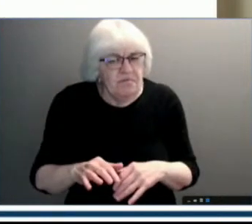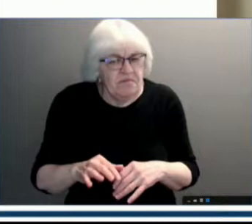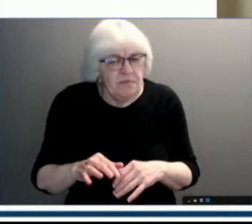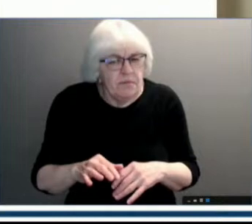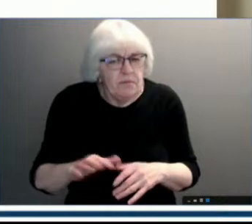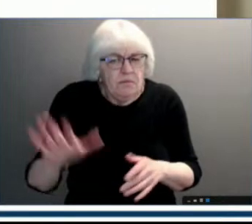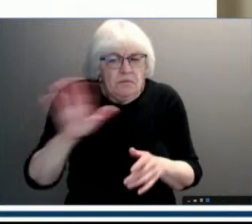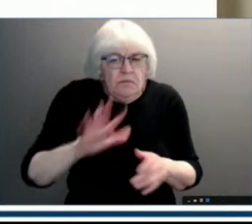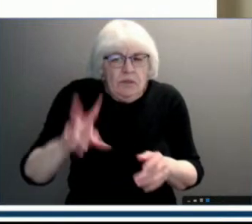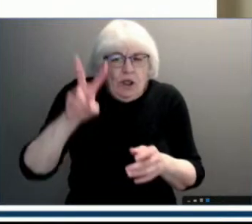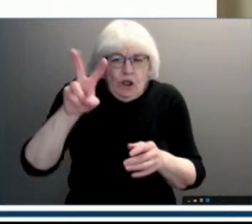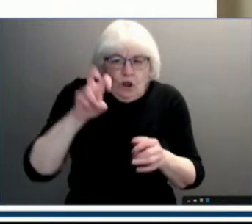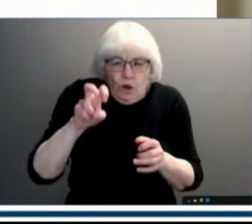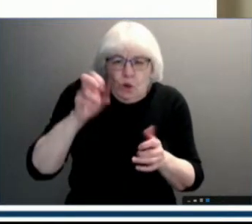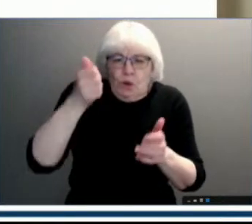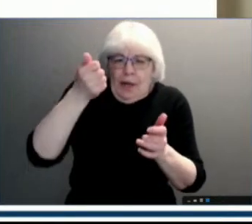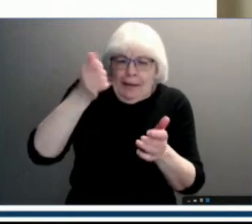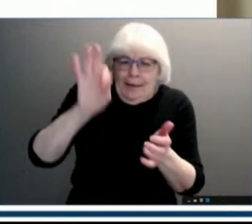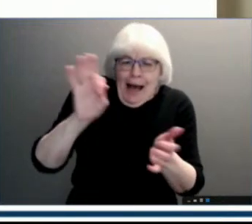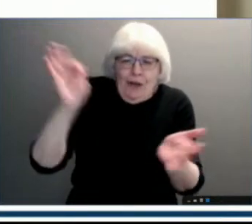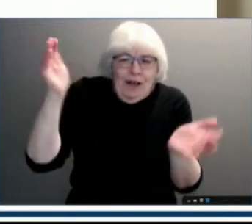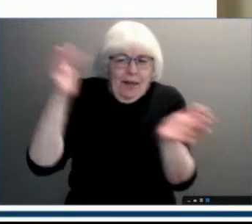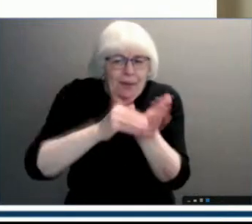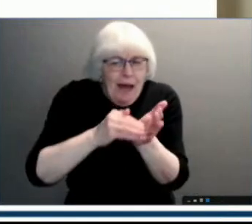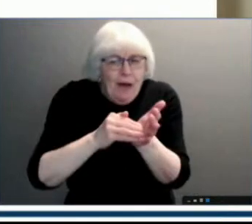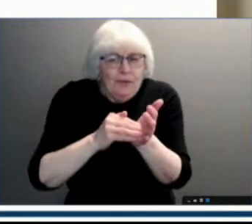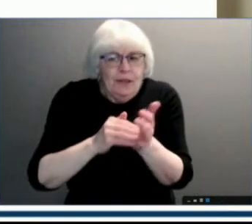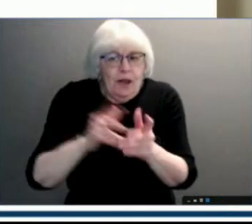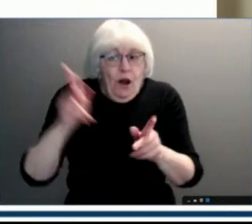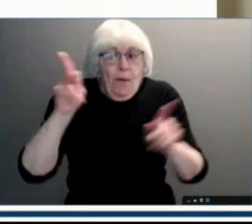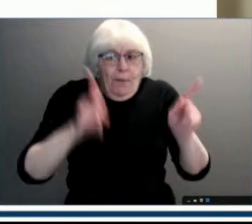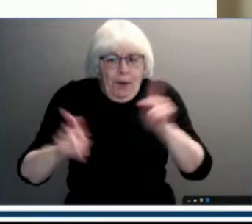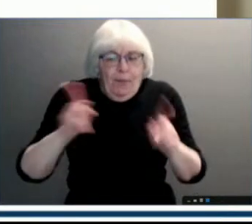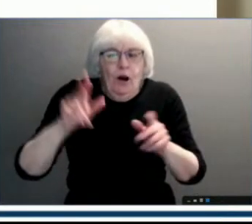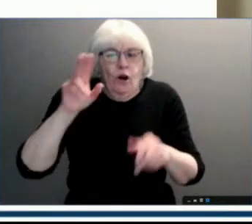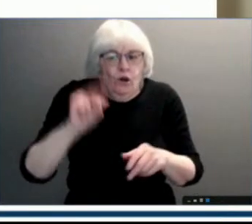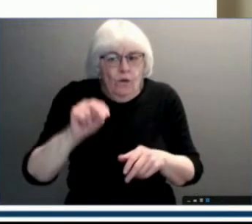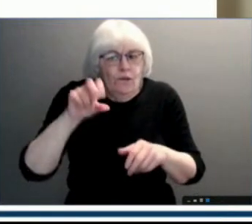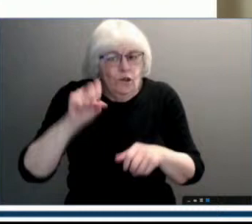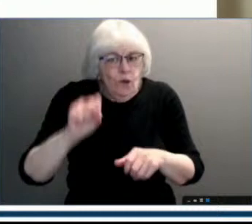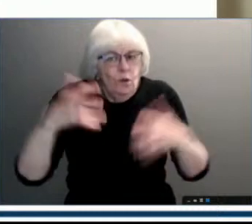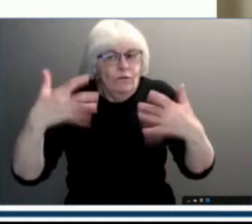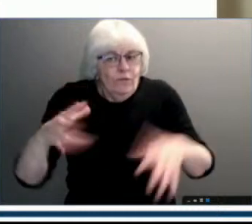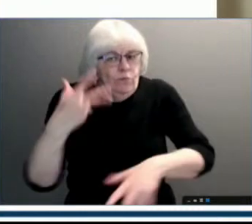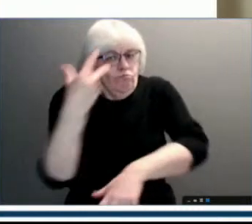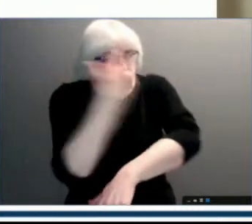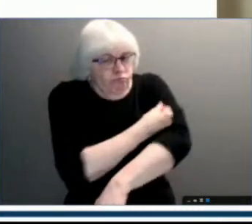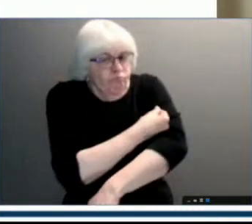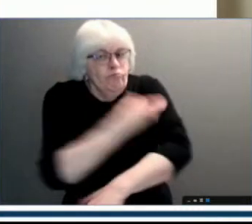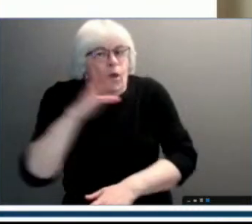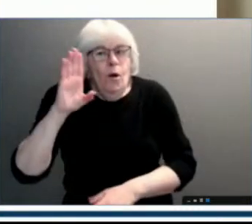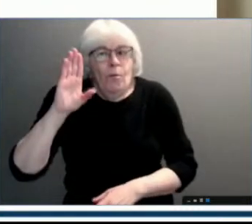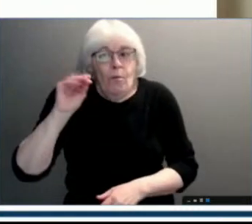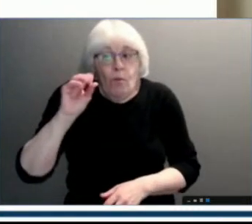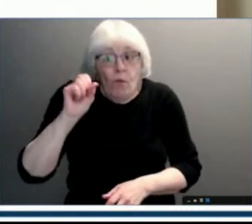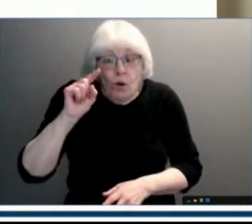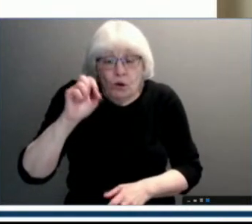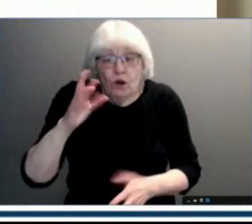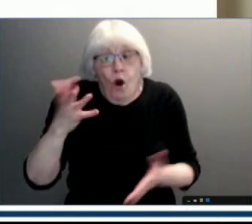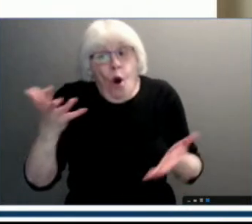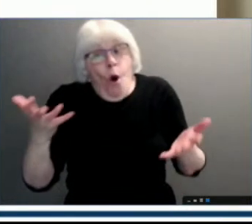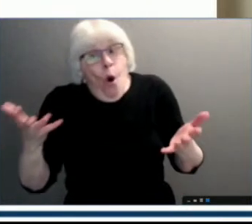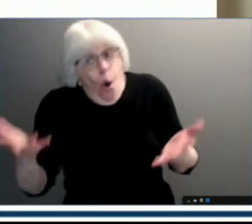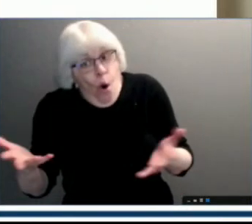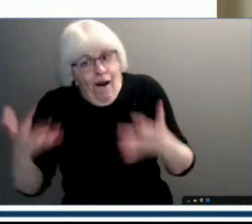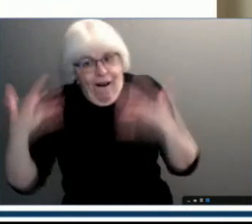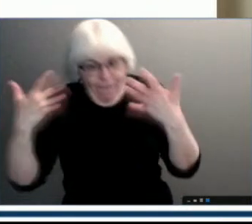219,000 Nova Scotians have already had their booster or have their appointment. Many of these will be our most vulnerable, including our